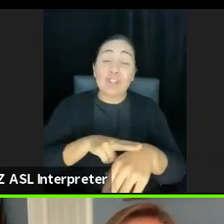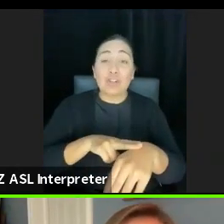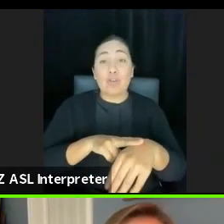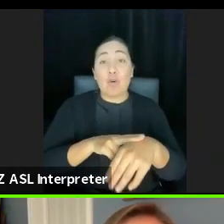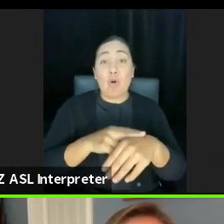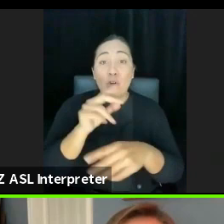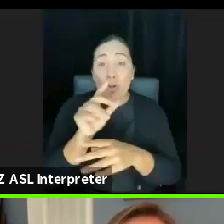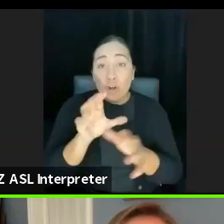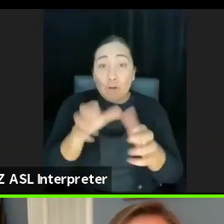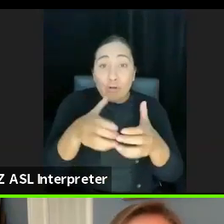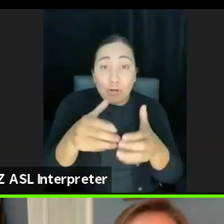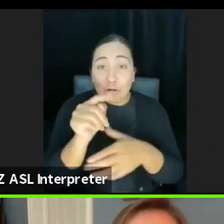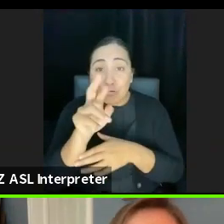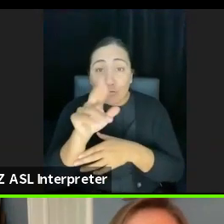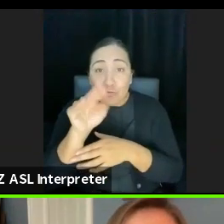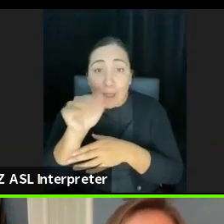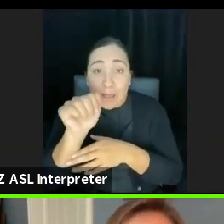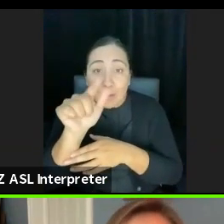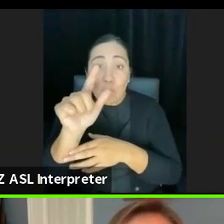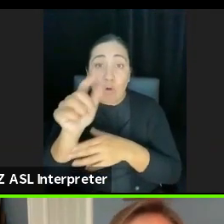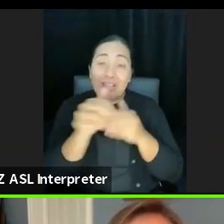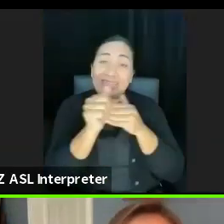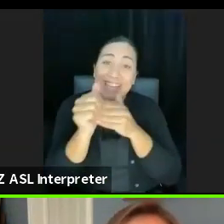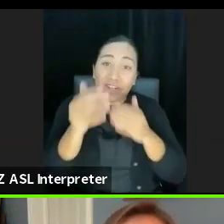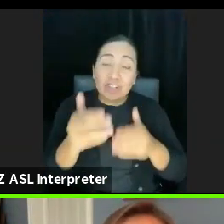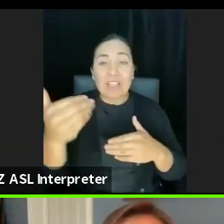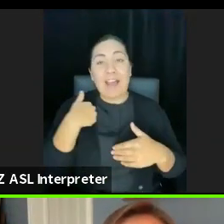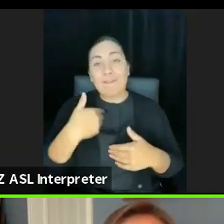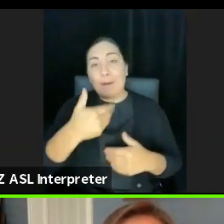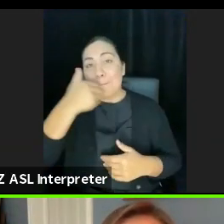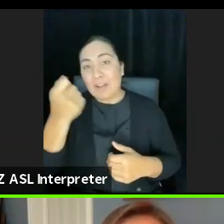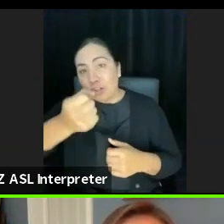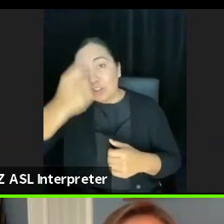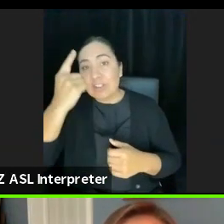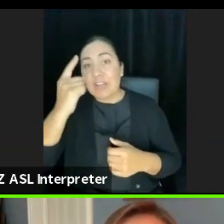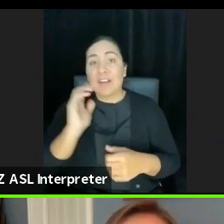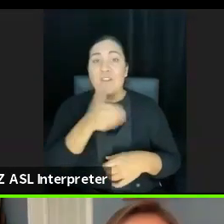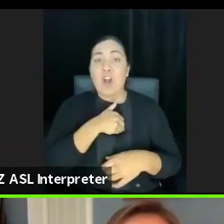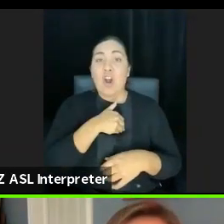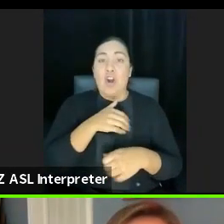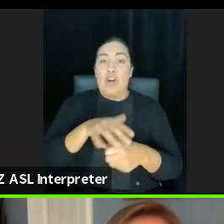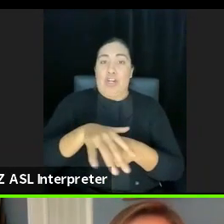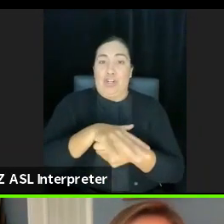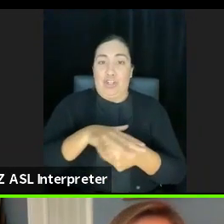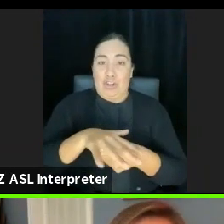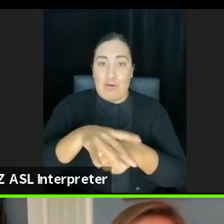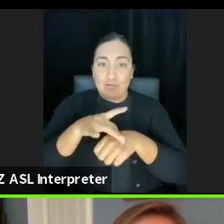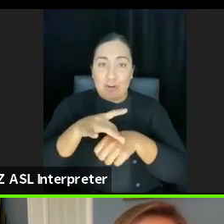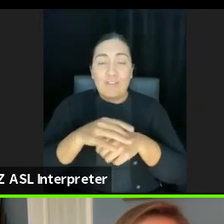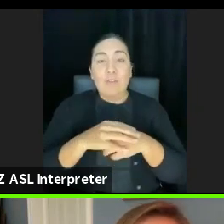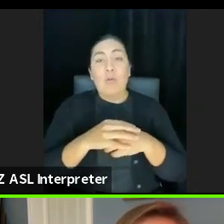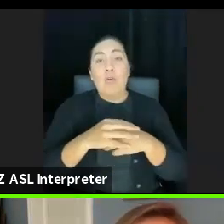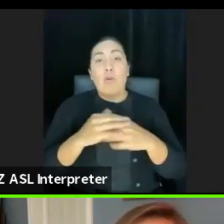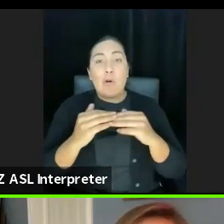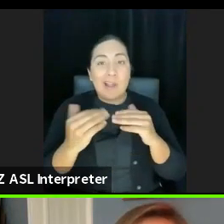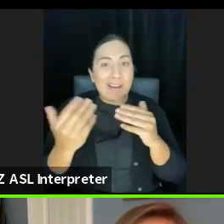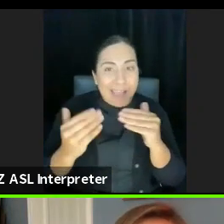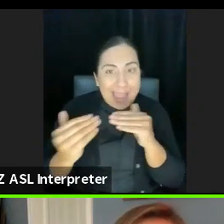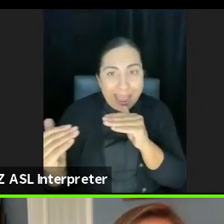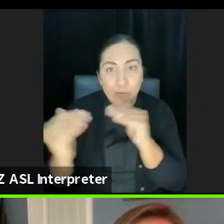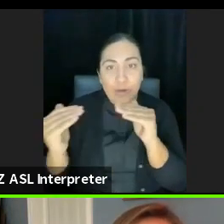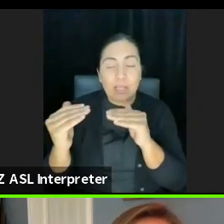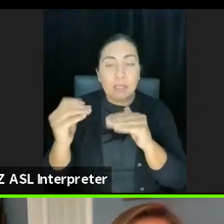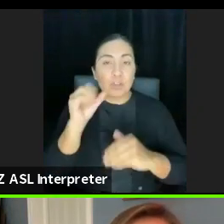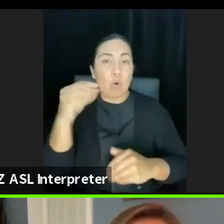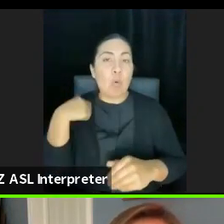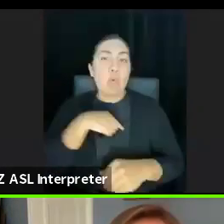public to have a better understanding of the geographic inequities that have existed for some time, so we can continue to push